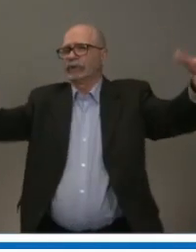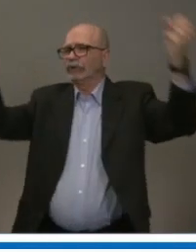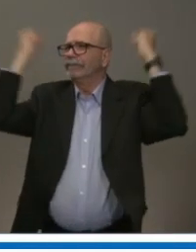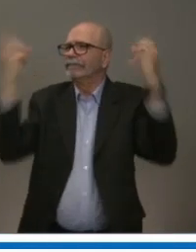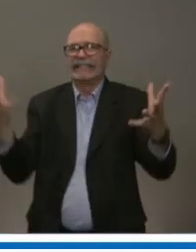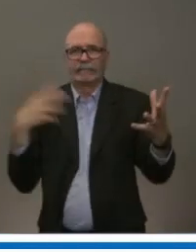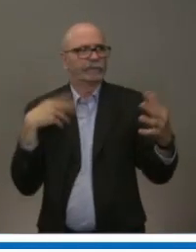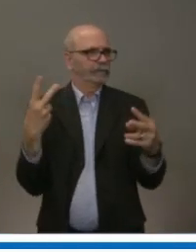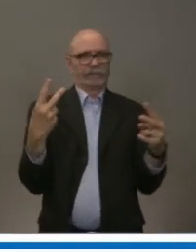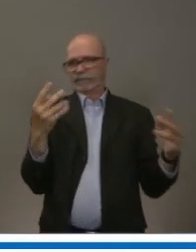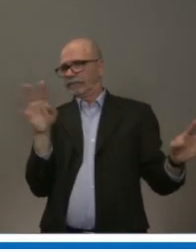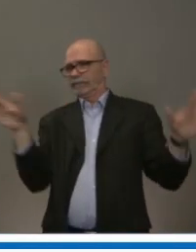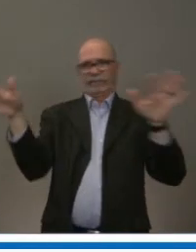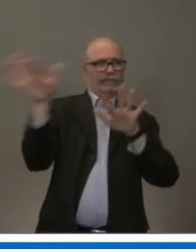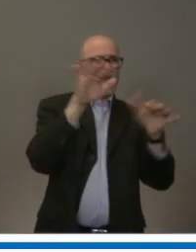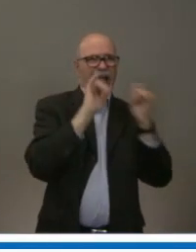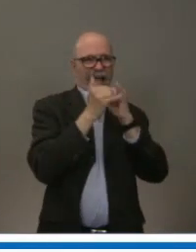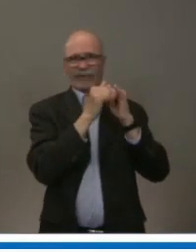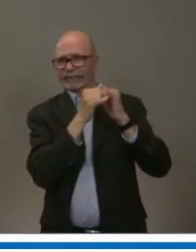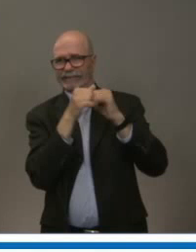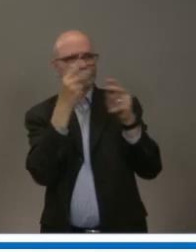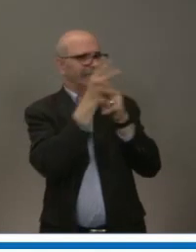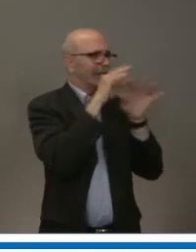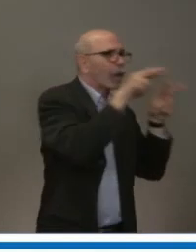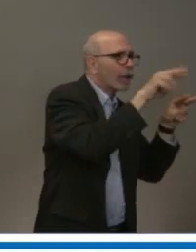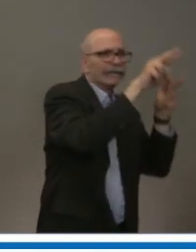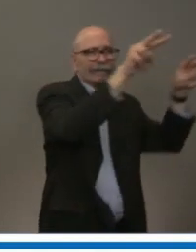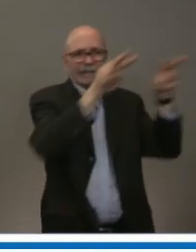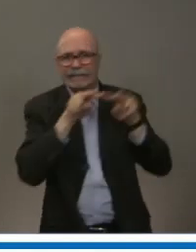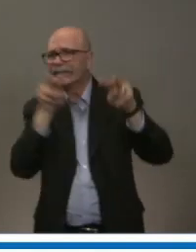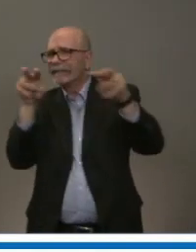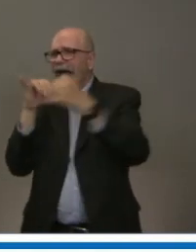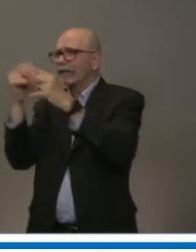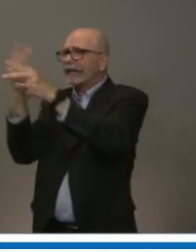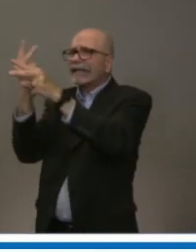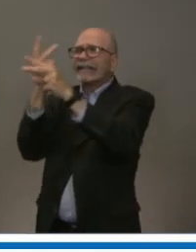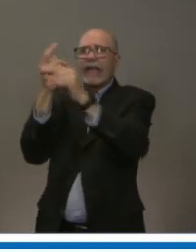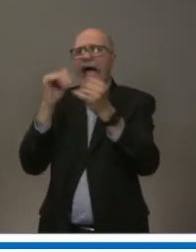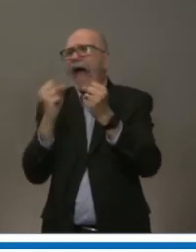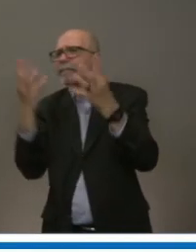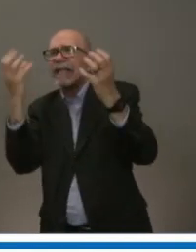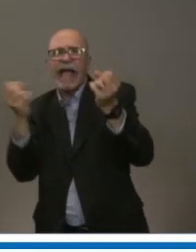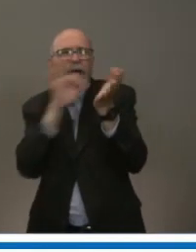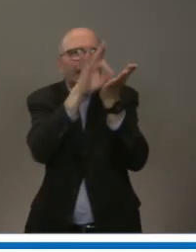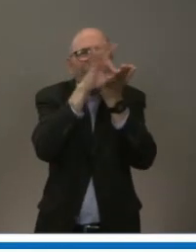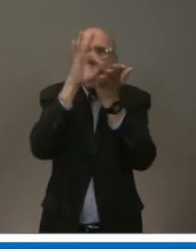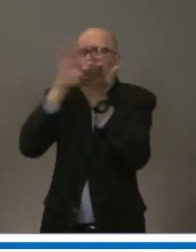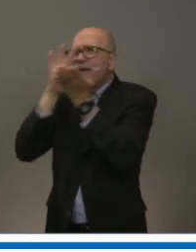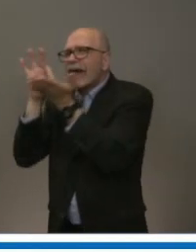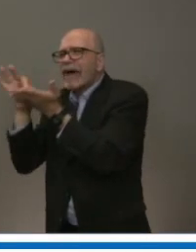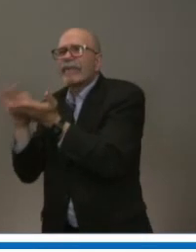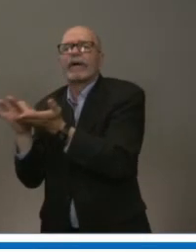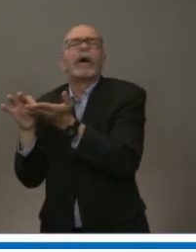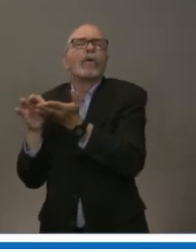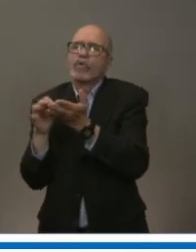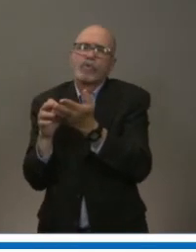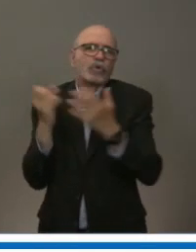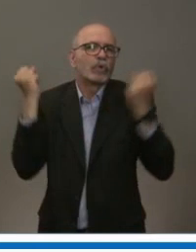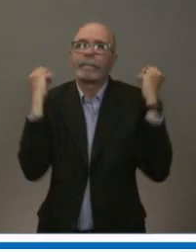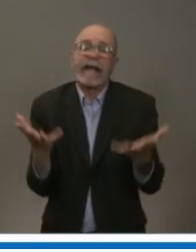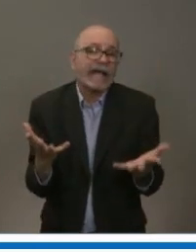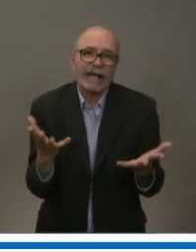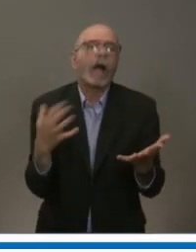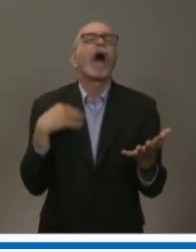time, that we can get this information to flow in and then be collated and reported publicly. So we're looking at